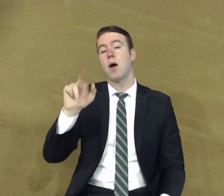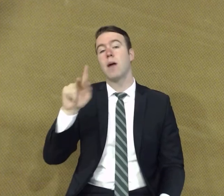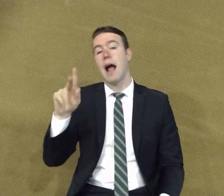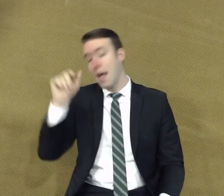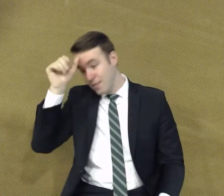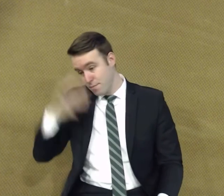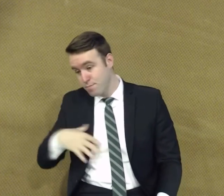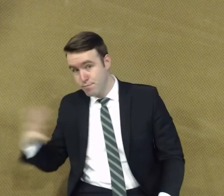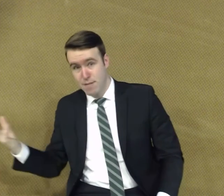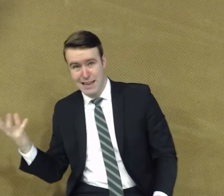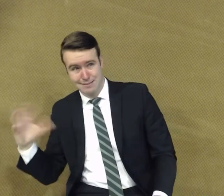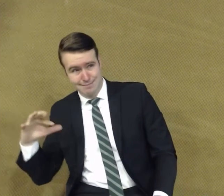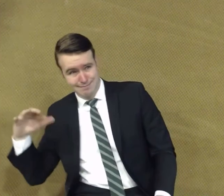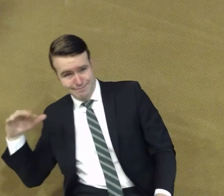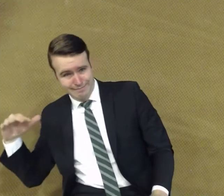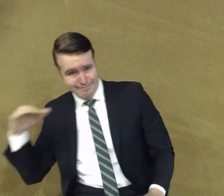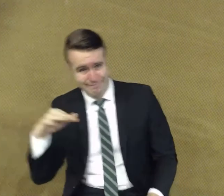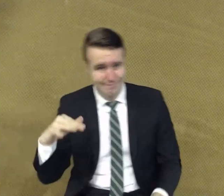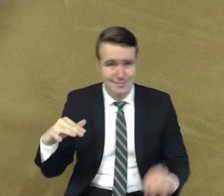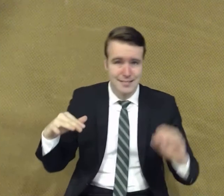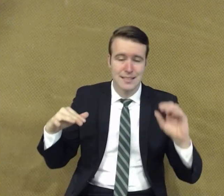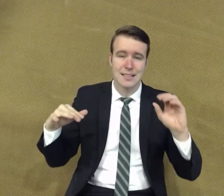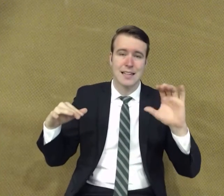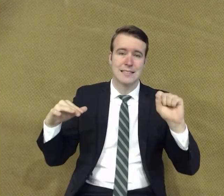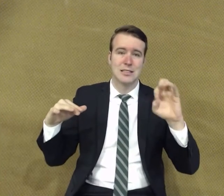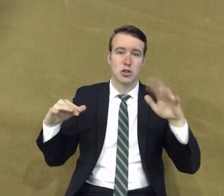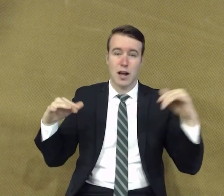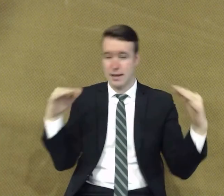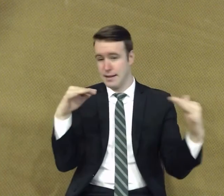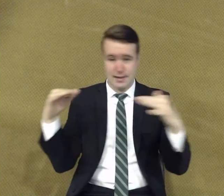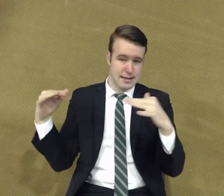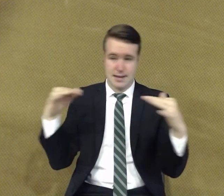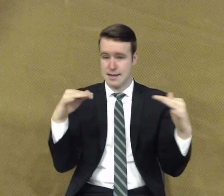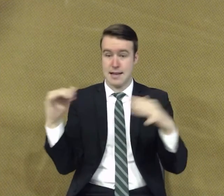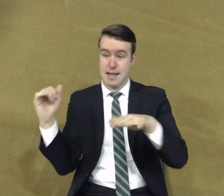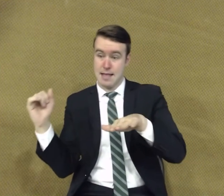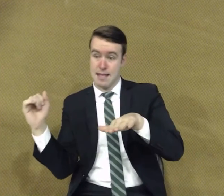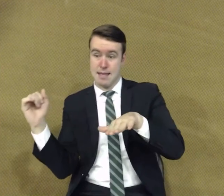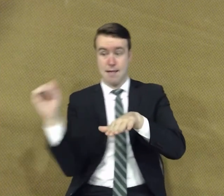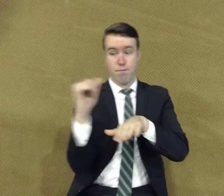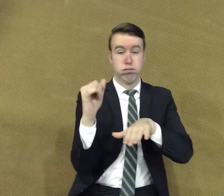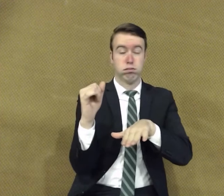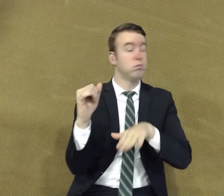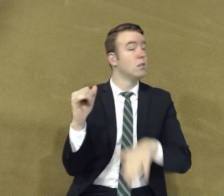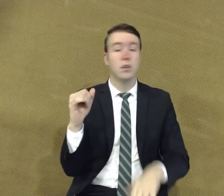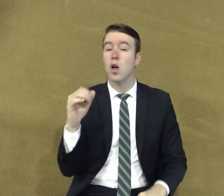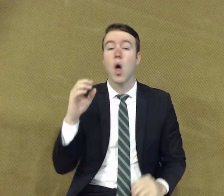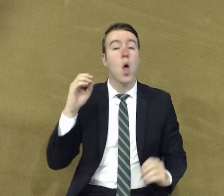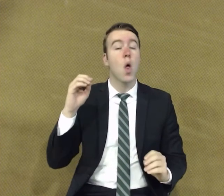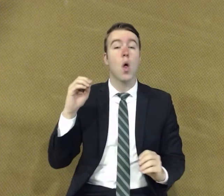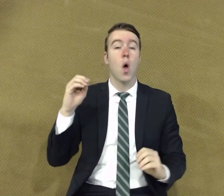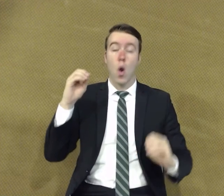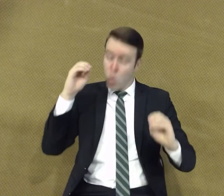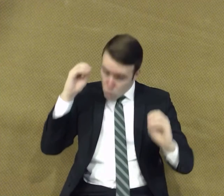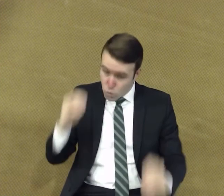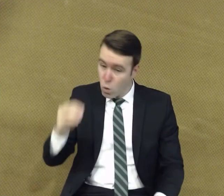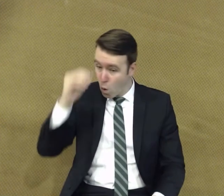Barak and the men go. They meet him. Barak prevails. No man, the Bible says, not even one man was